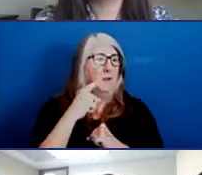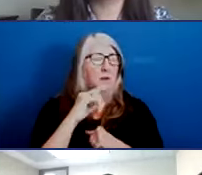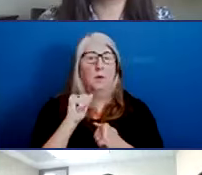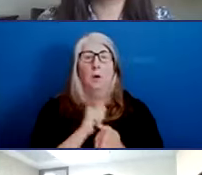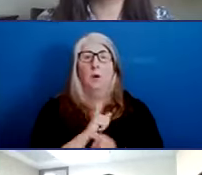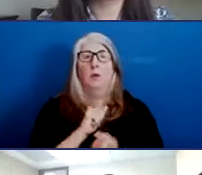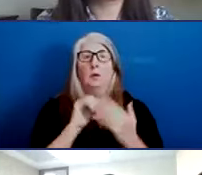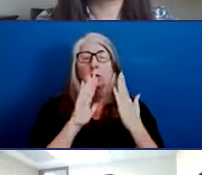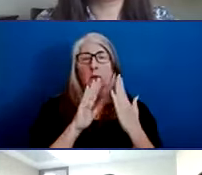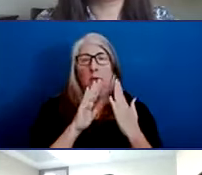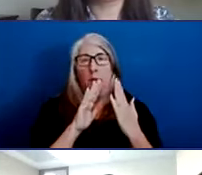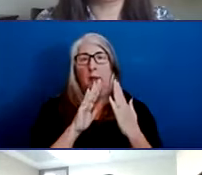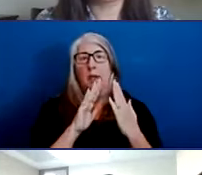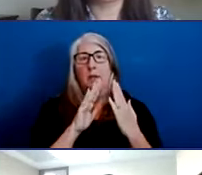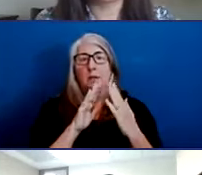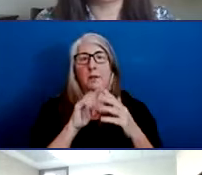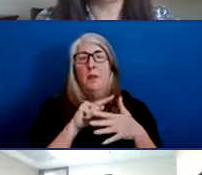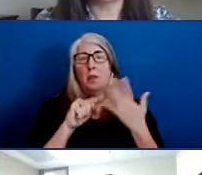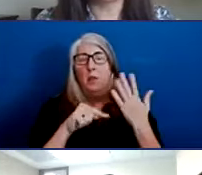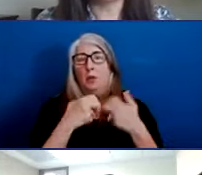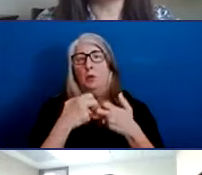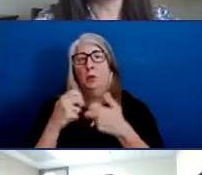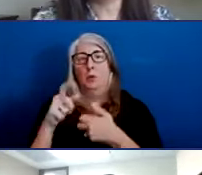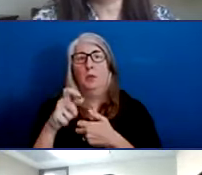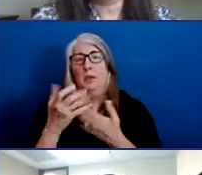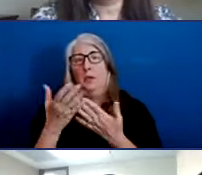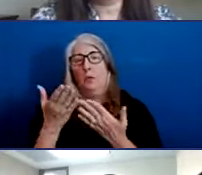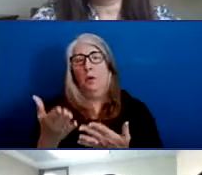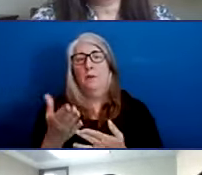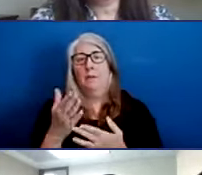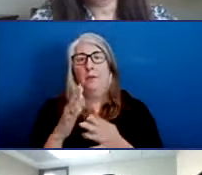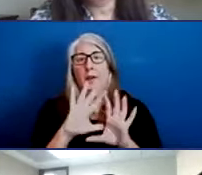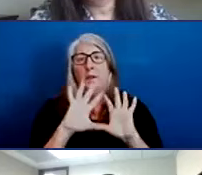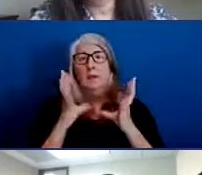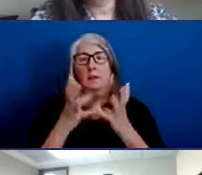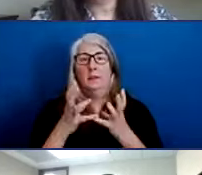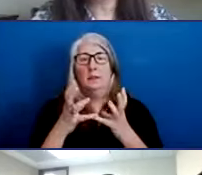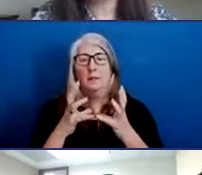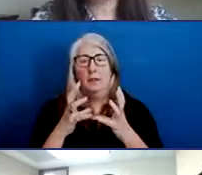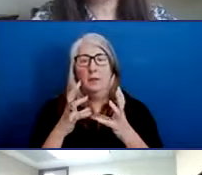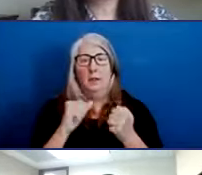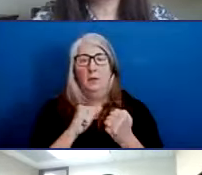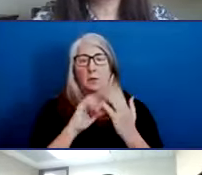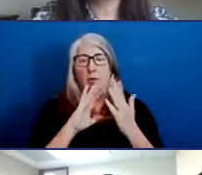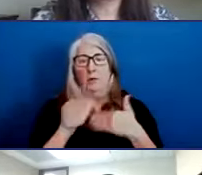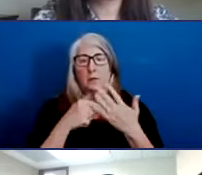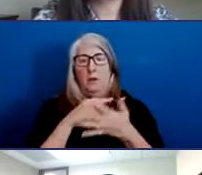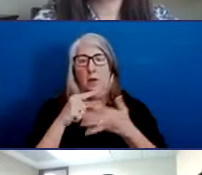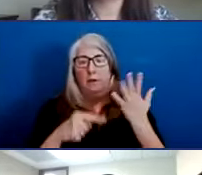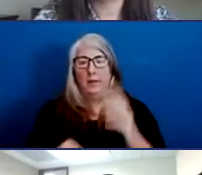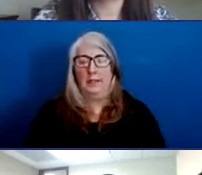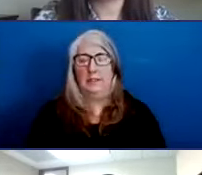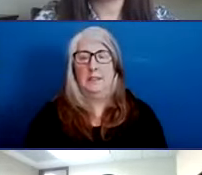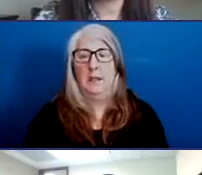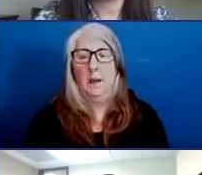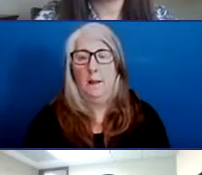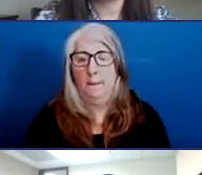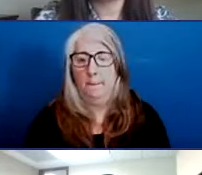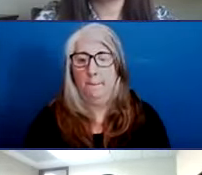some solutions we can offer collectively as a group to say, how can we address all of these together? So with